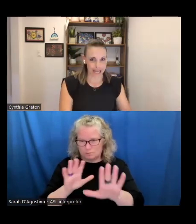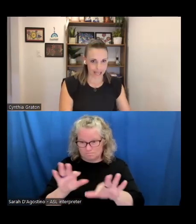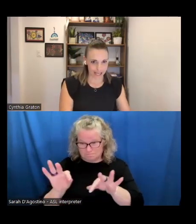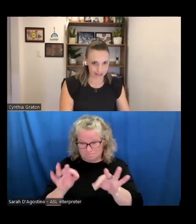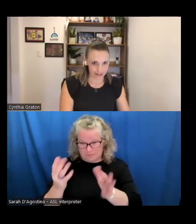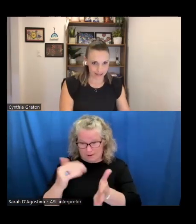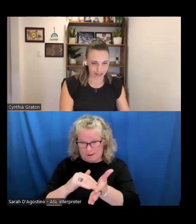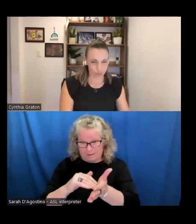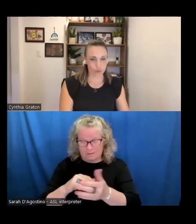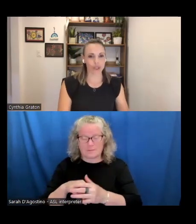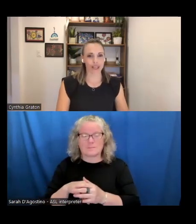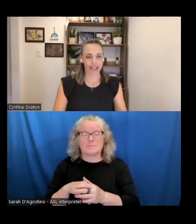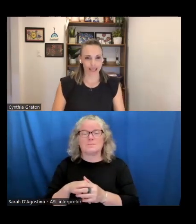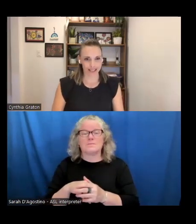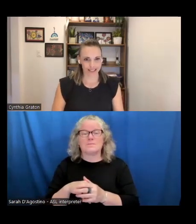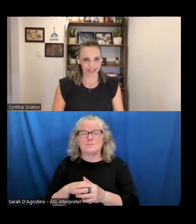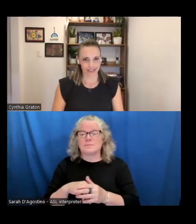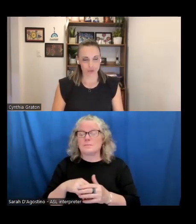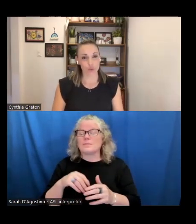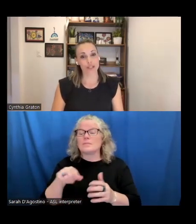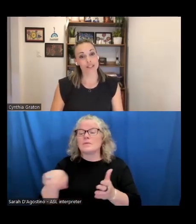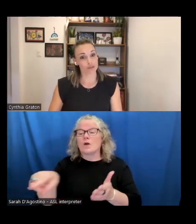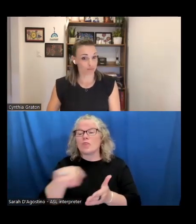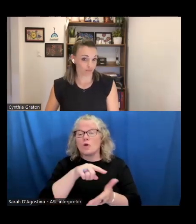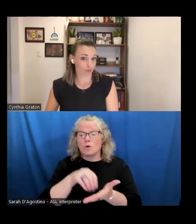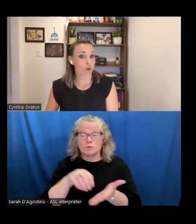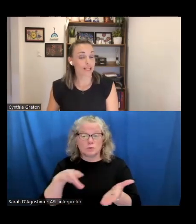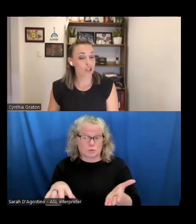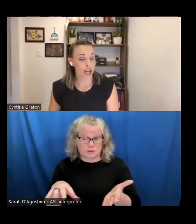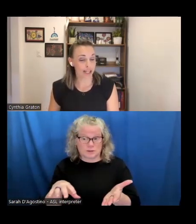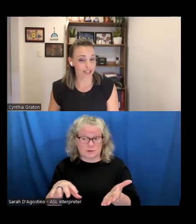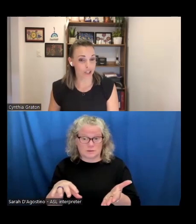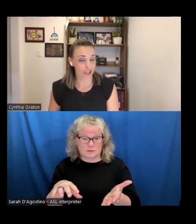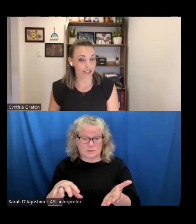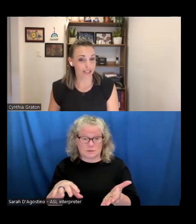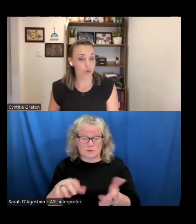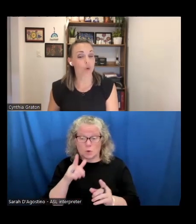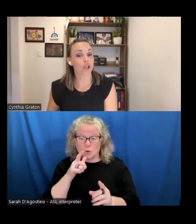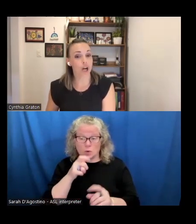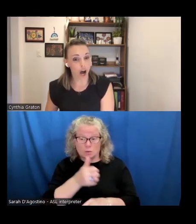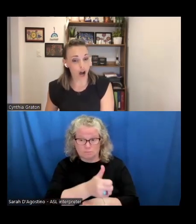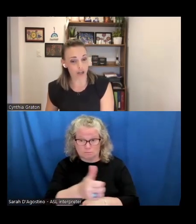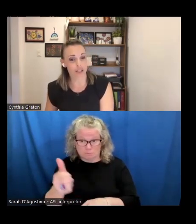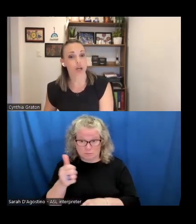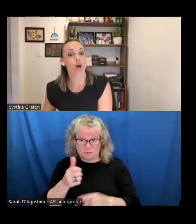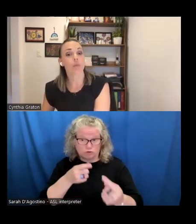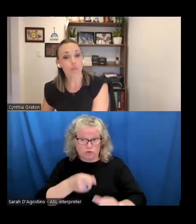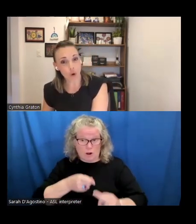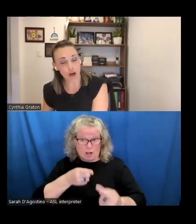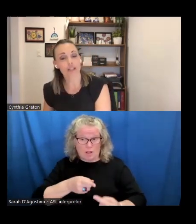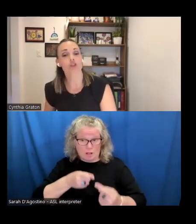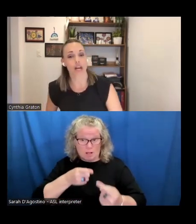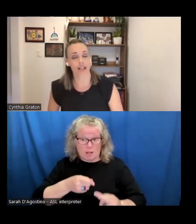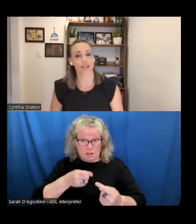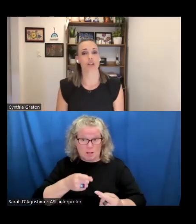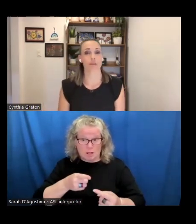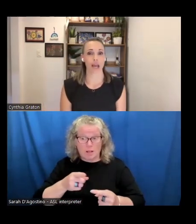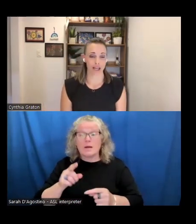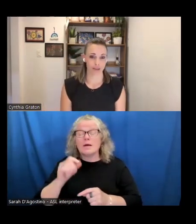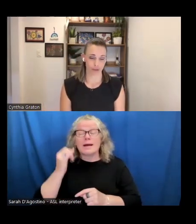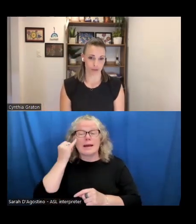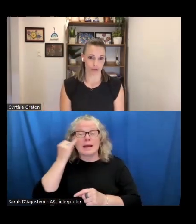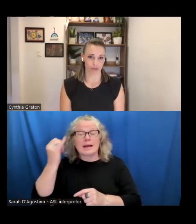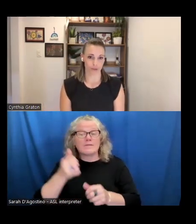Plan A with the kids who is quite challenging will cause more